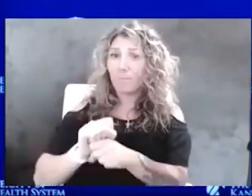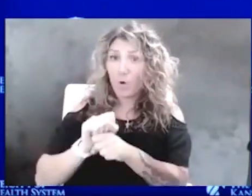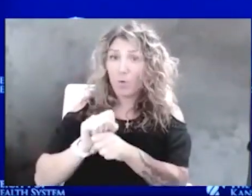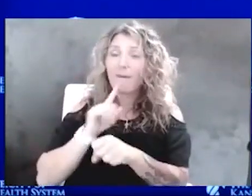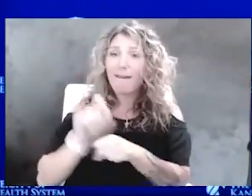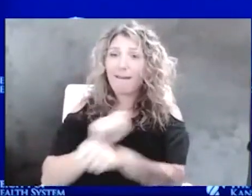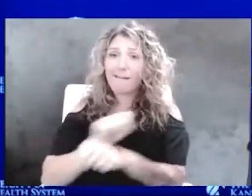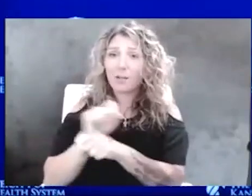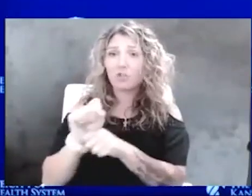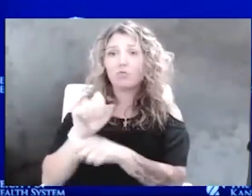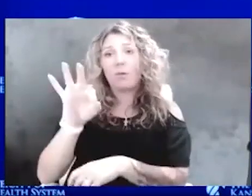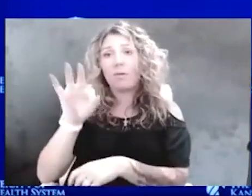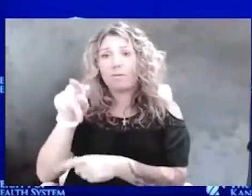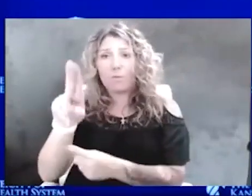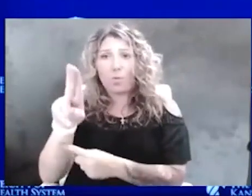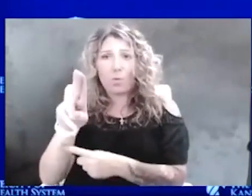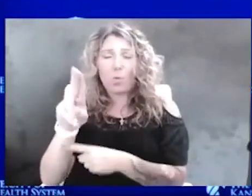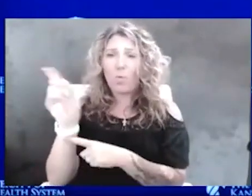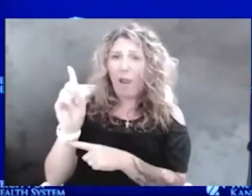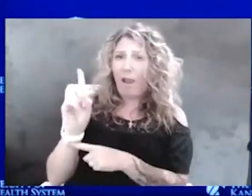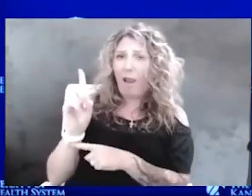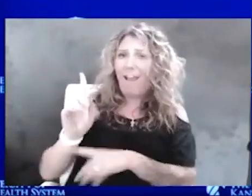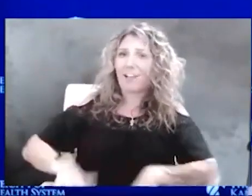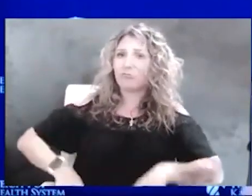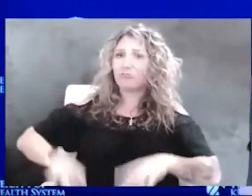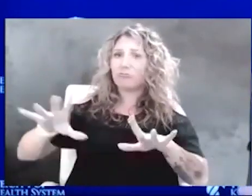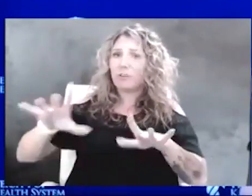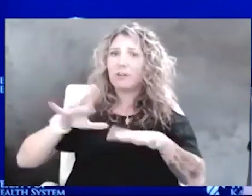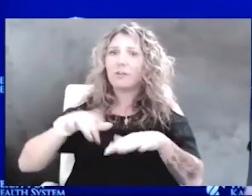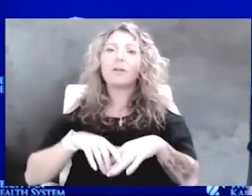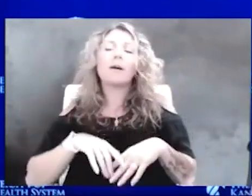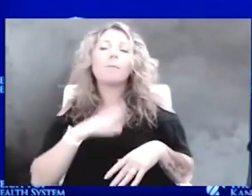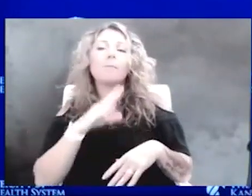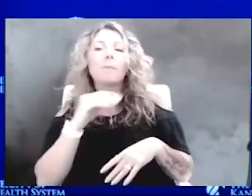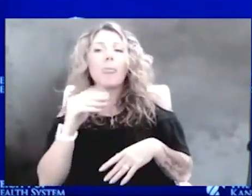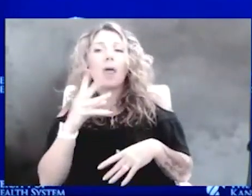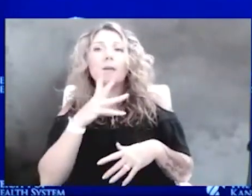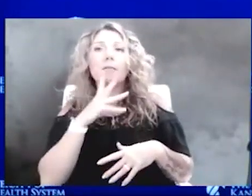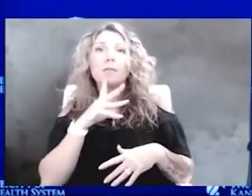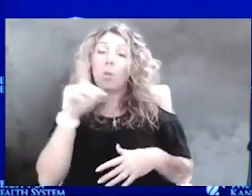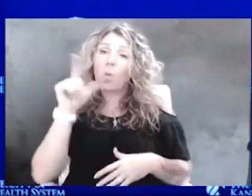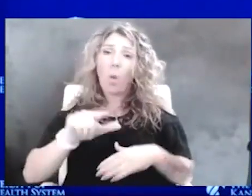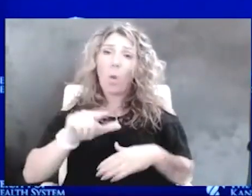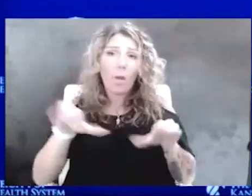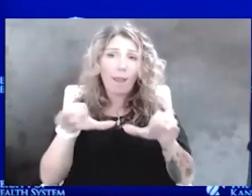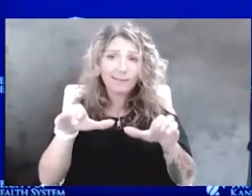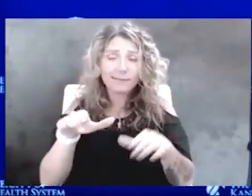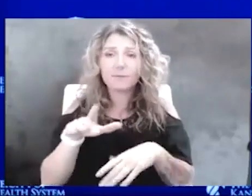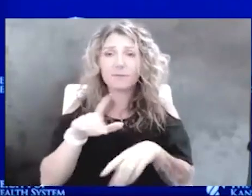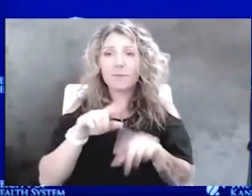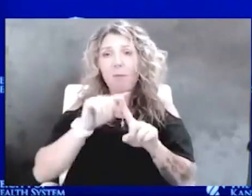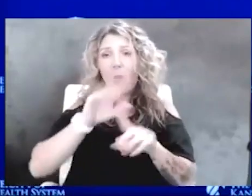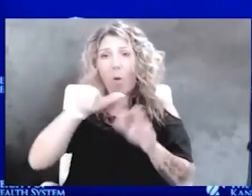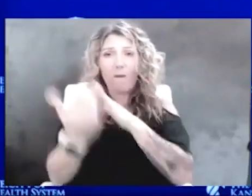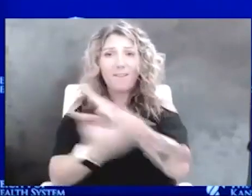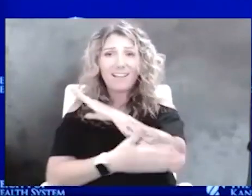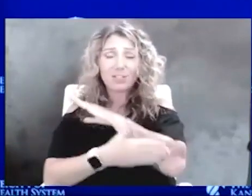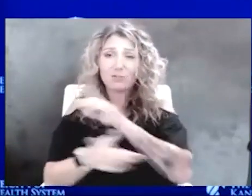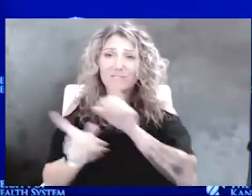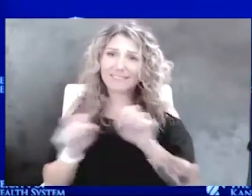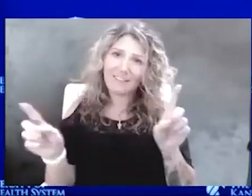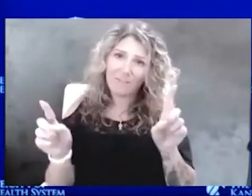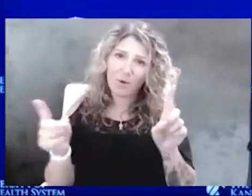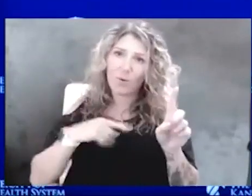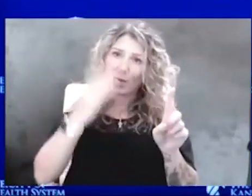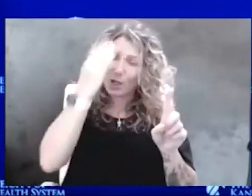influenza in Australia. So still very low activity there. However, again, we would say all the countries are different, and we know our practices